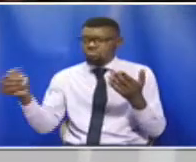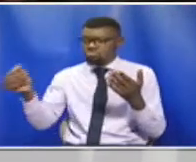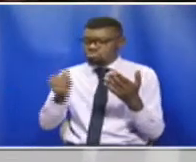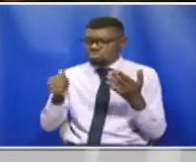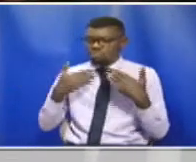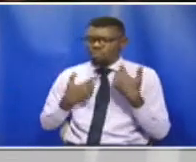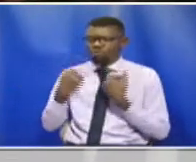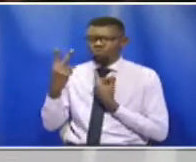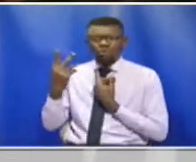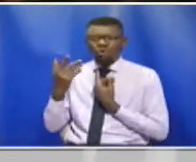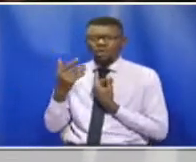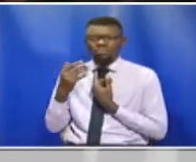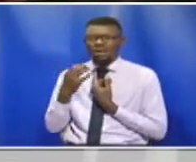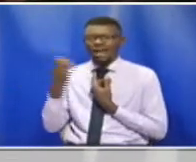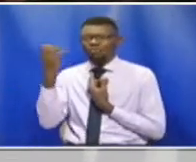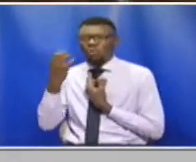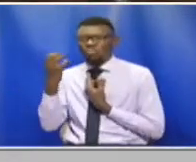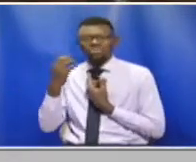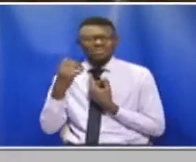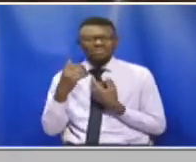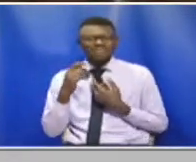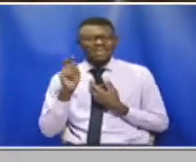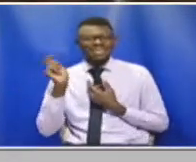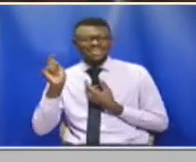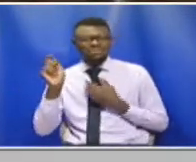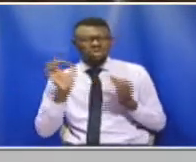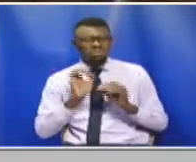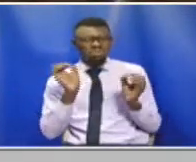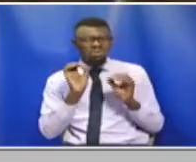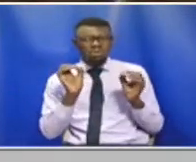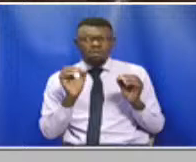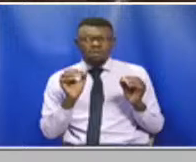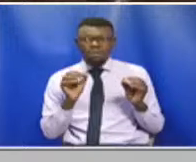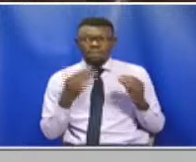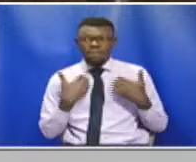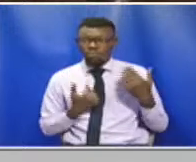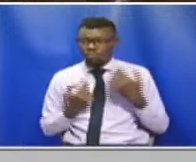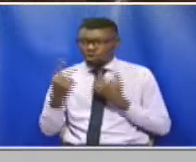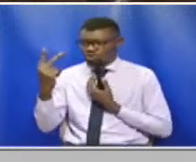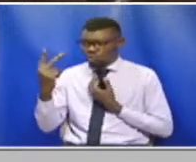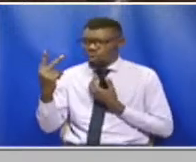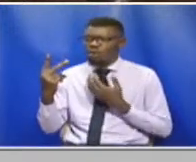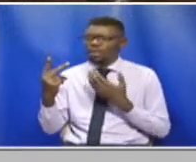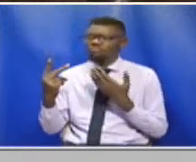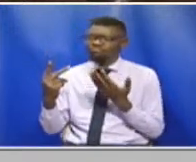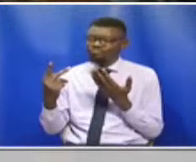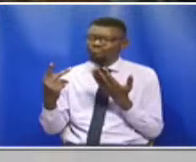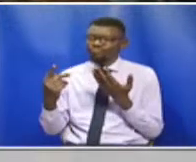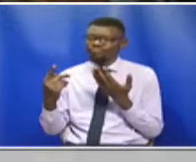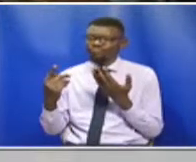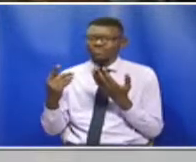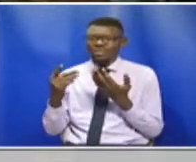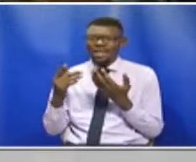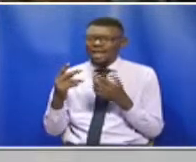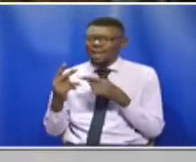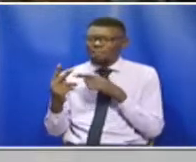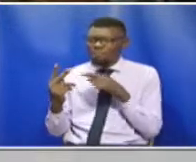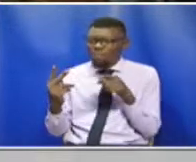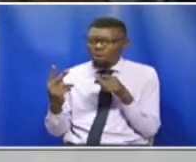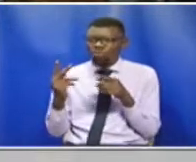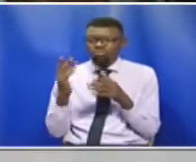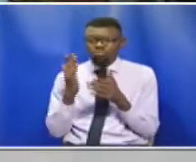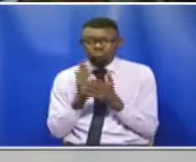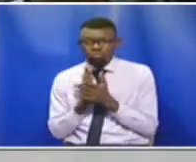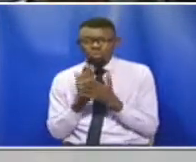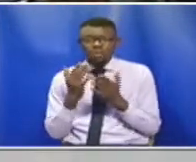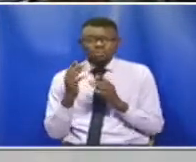the trial, the magistrate further noted that the two complainants, who were said to have been investors, were actually on tourist